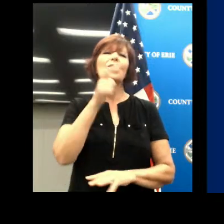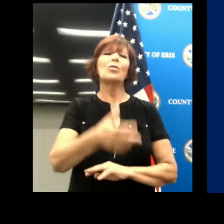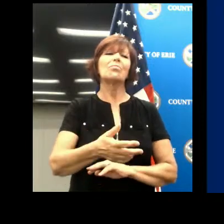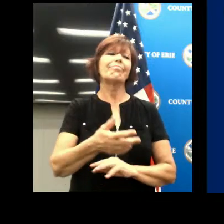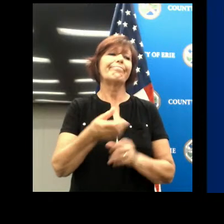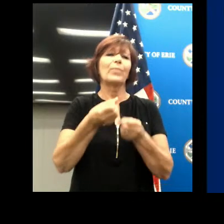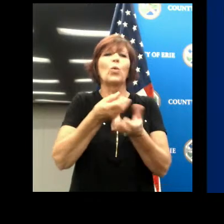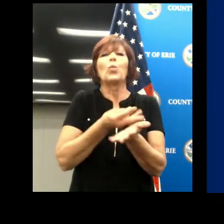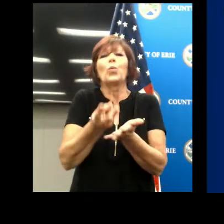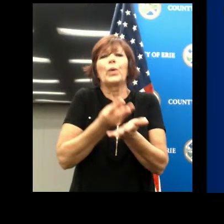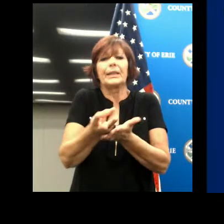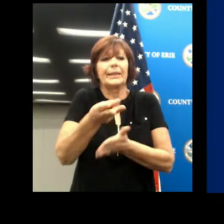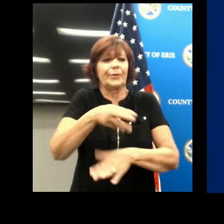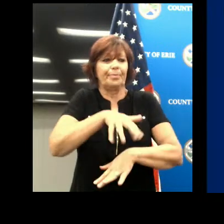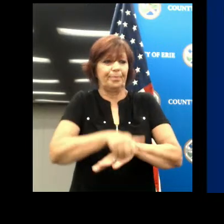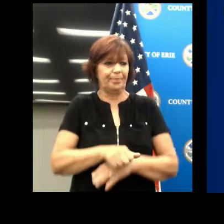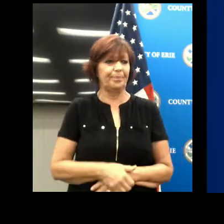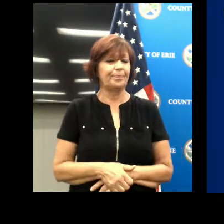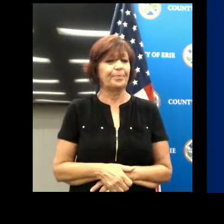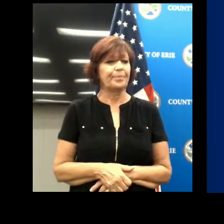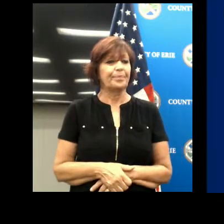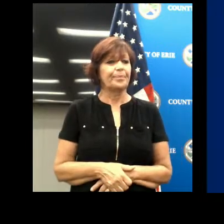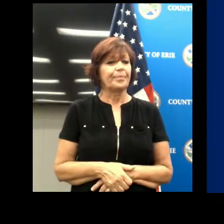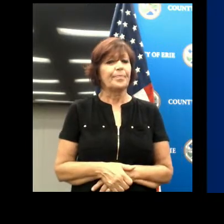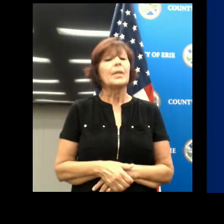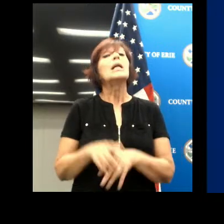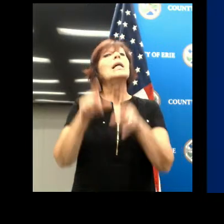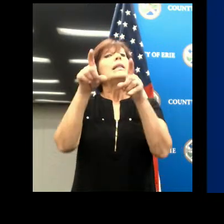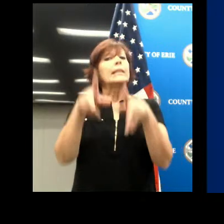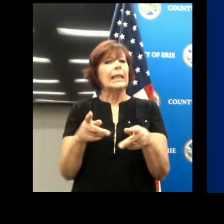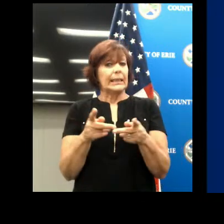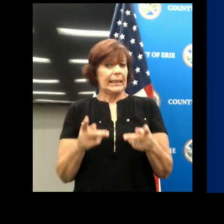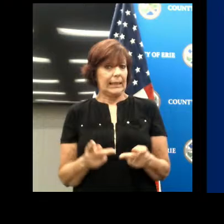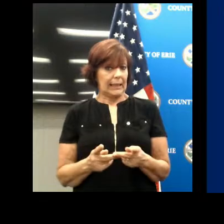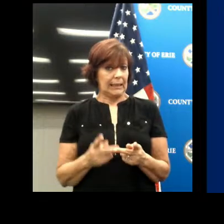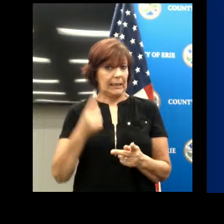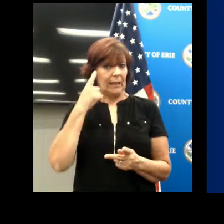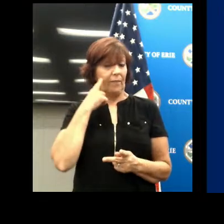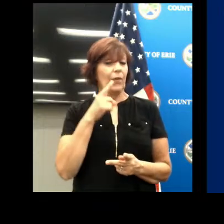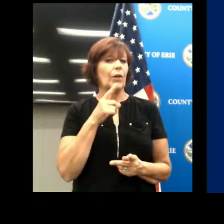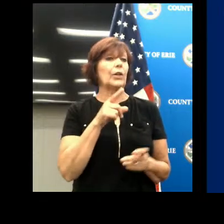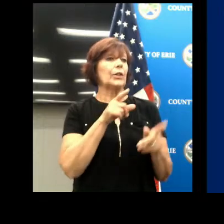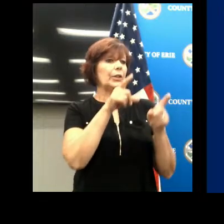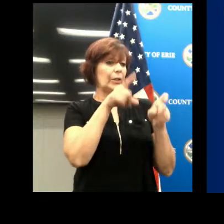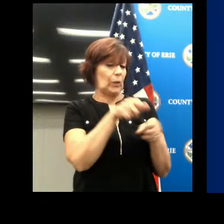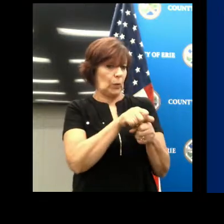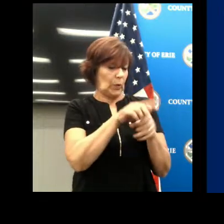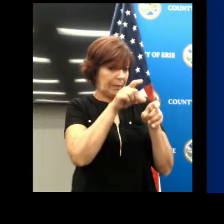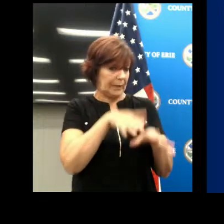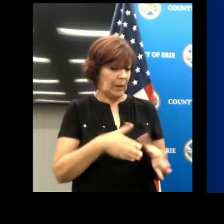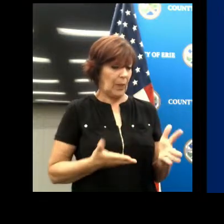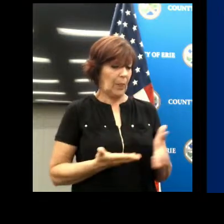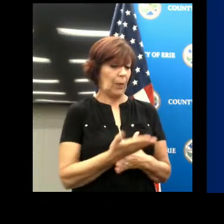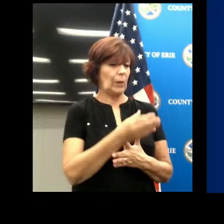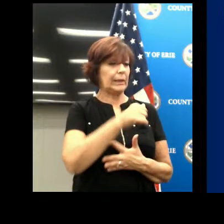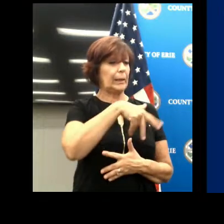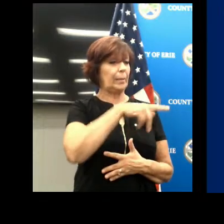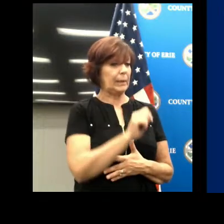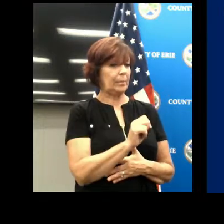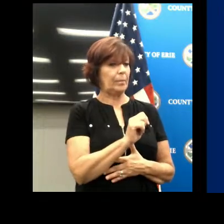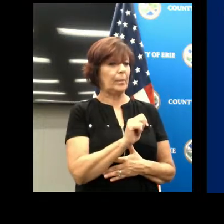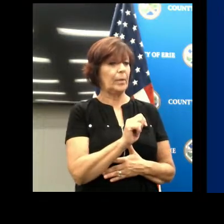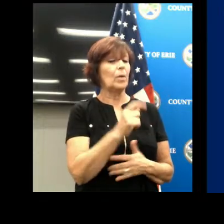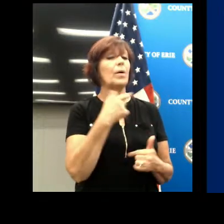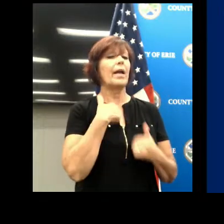spot. So with our testing sites for our diagnostic testing through the month of September, we